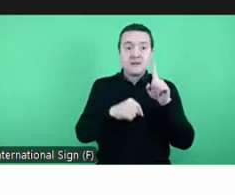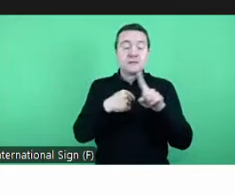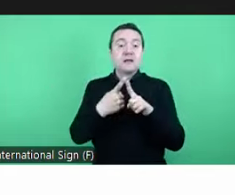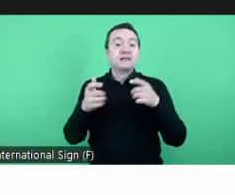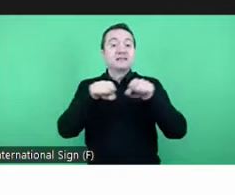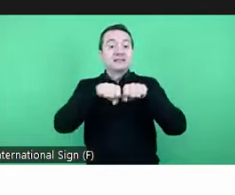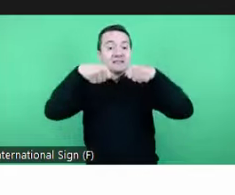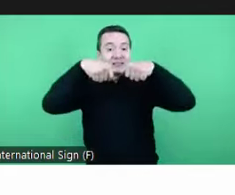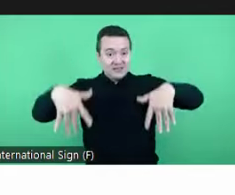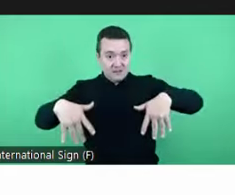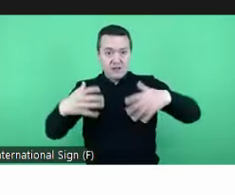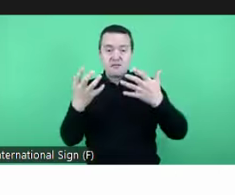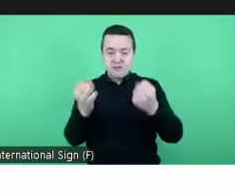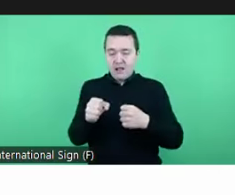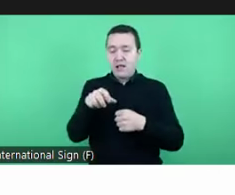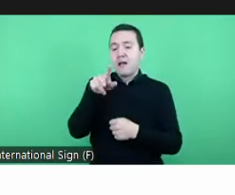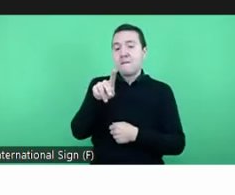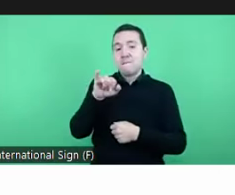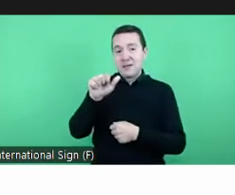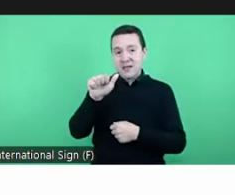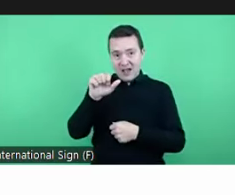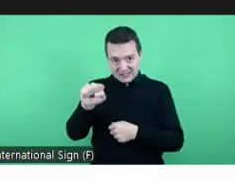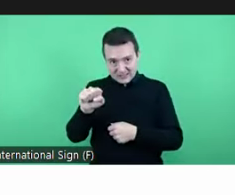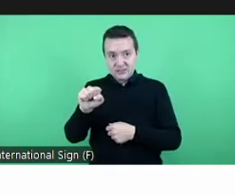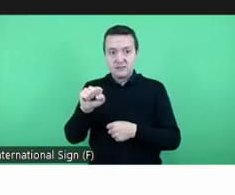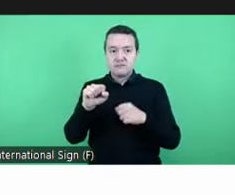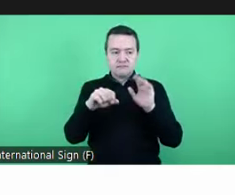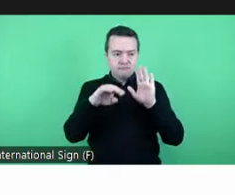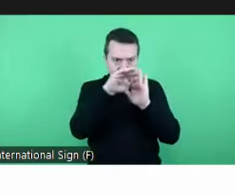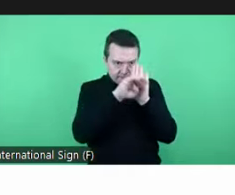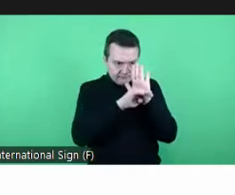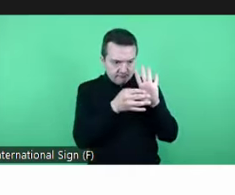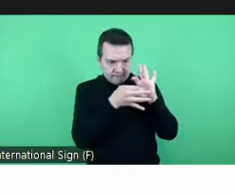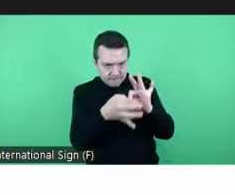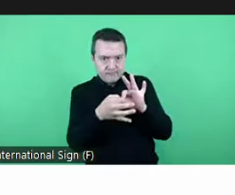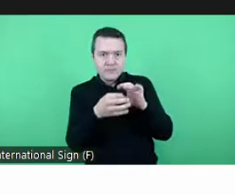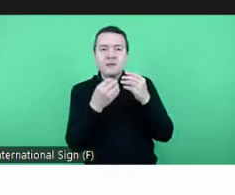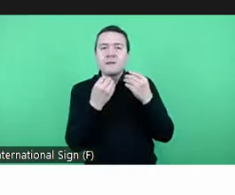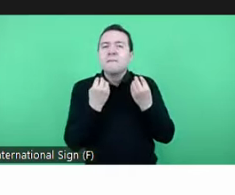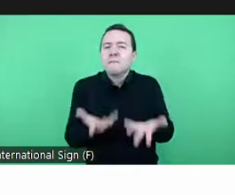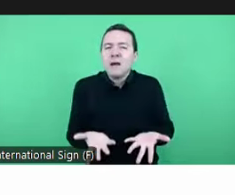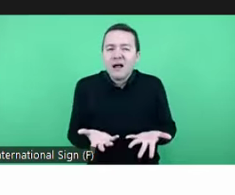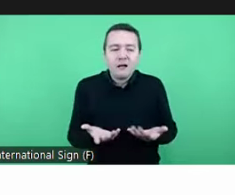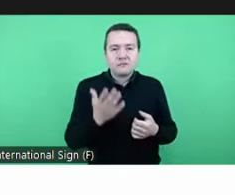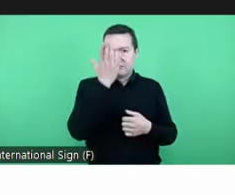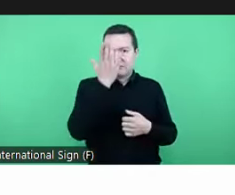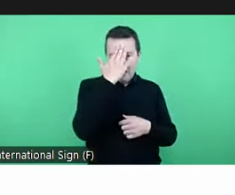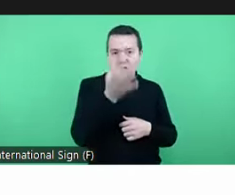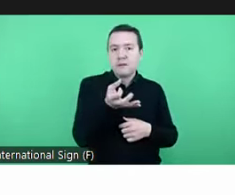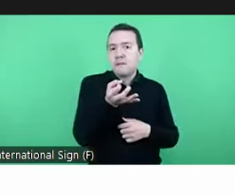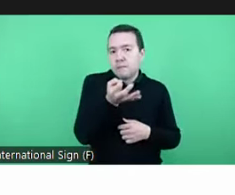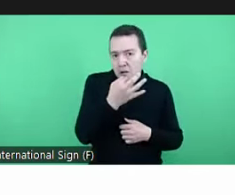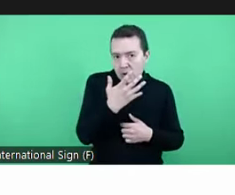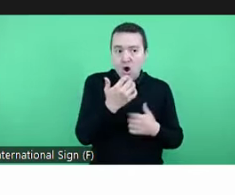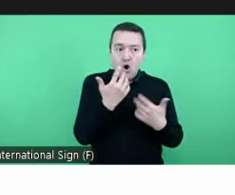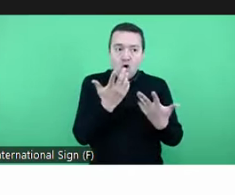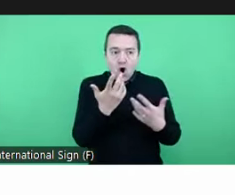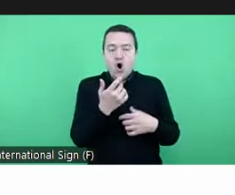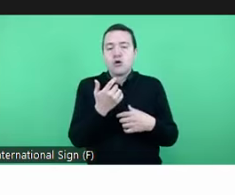includes equity criteria establishing exonerations and specific caps for certain medicines and